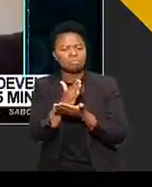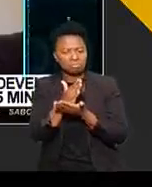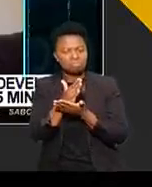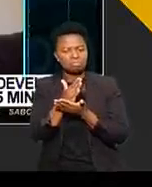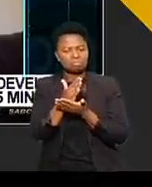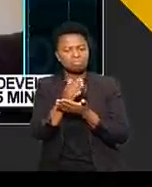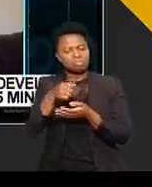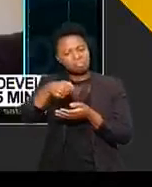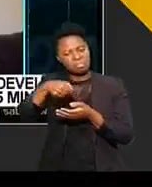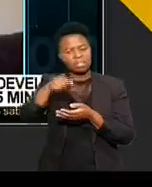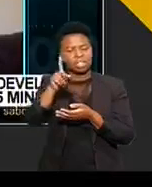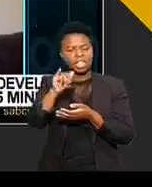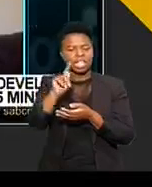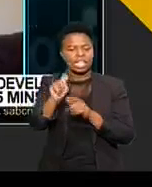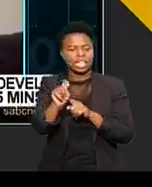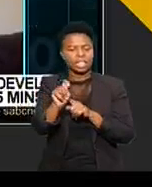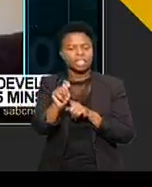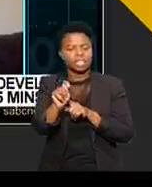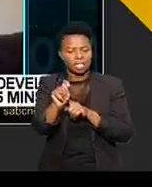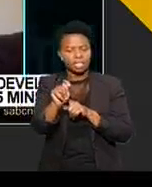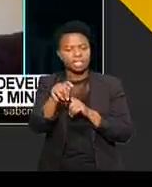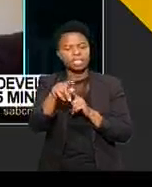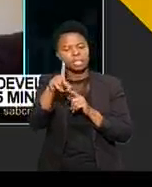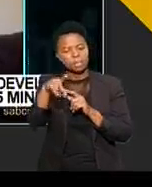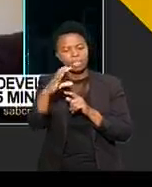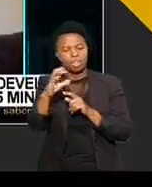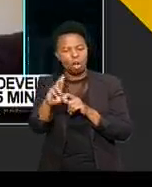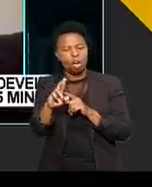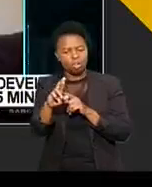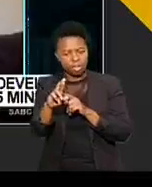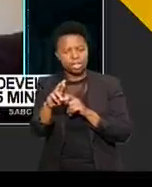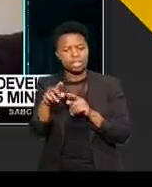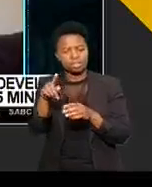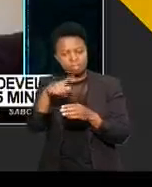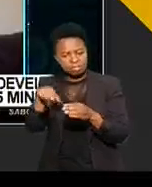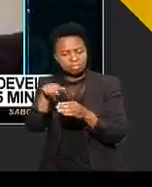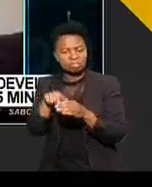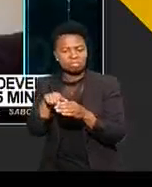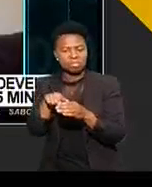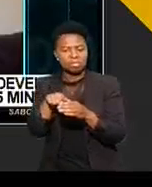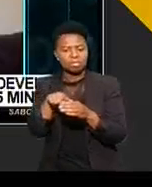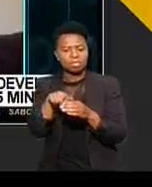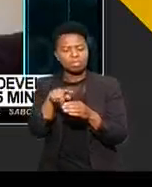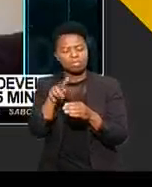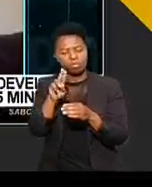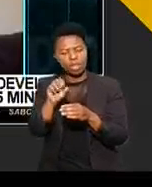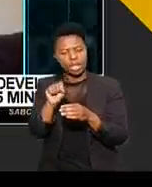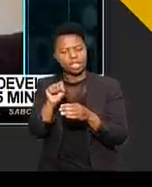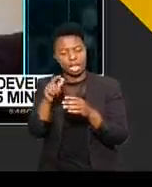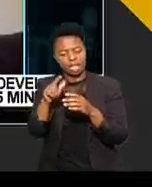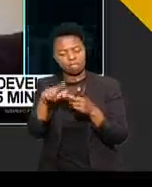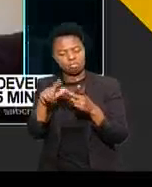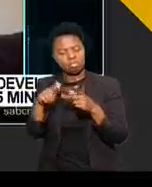including those that are used in PCR. We are distributing this in the US and locally. And